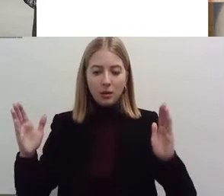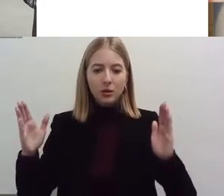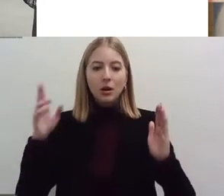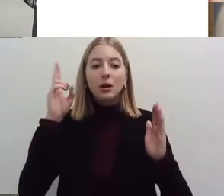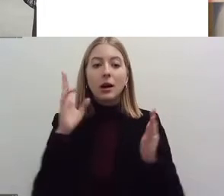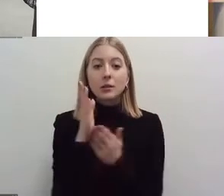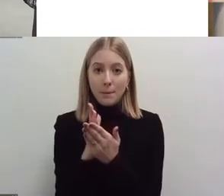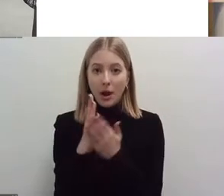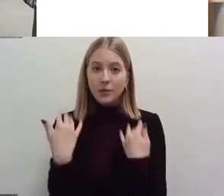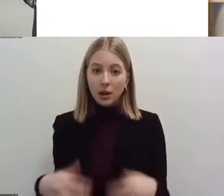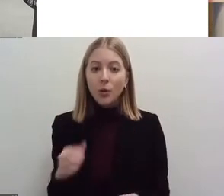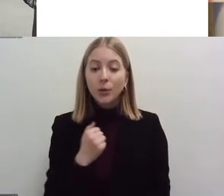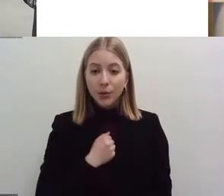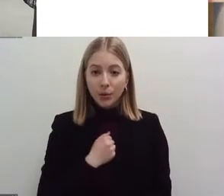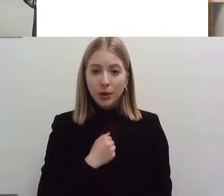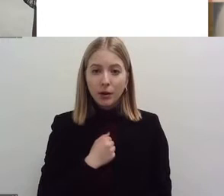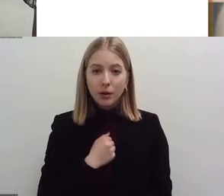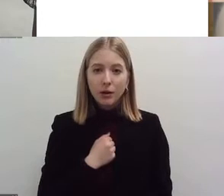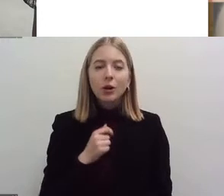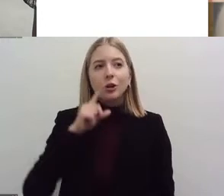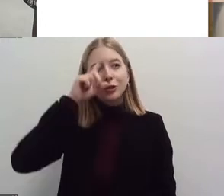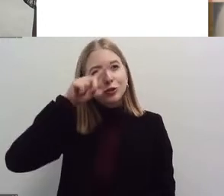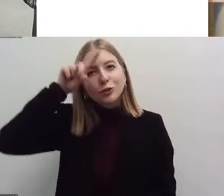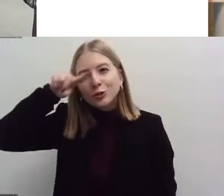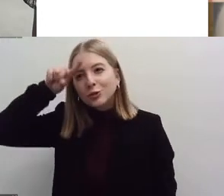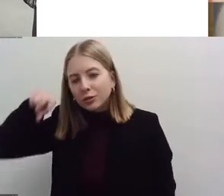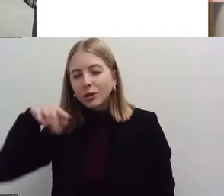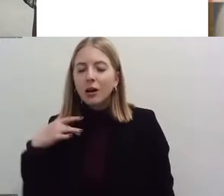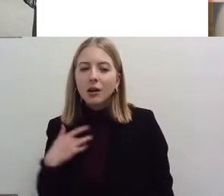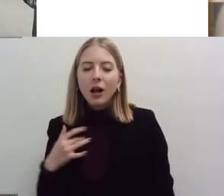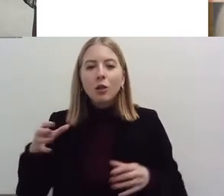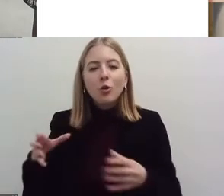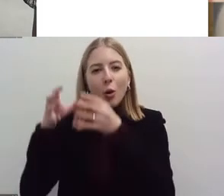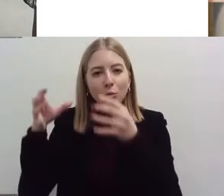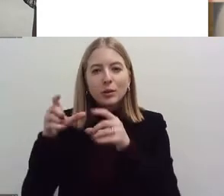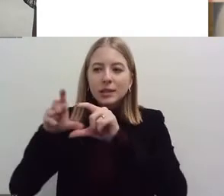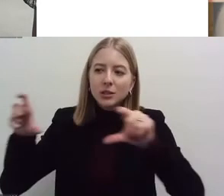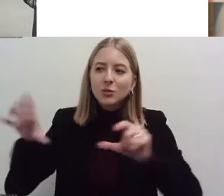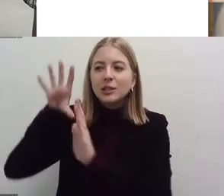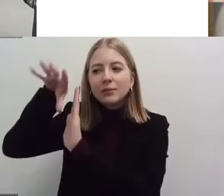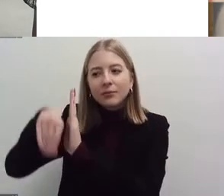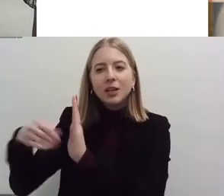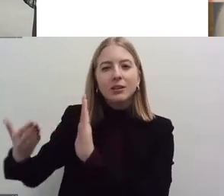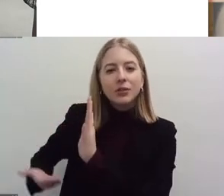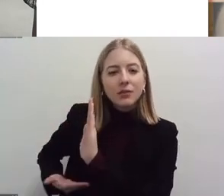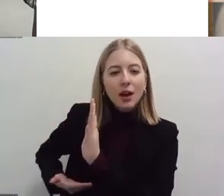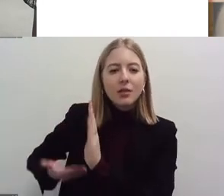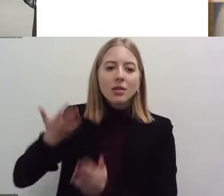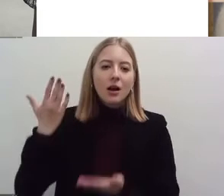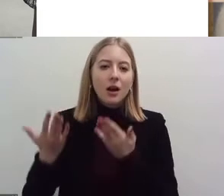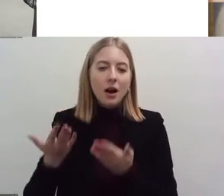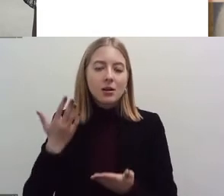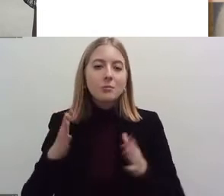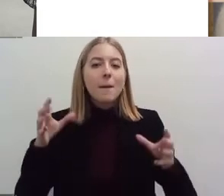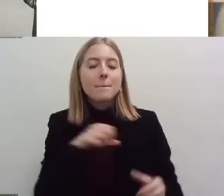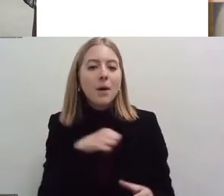this program consists of an education in leadership and children's rights. However,